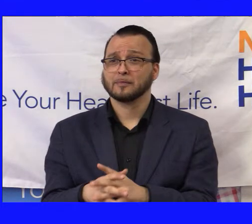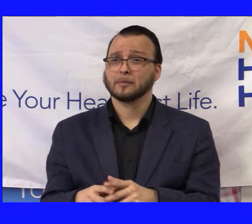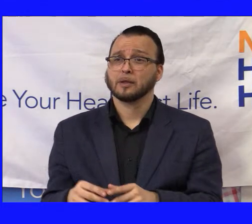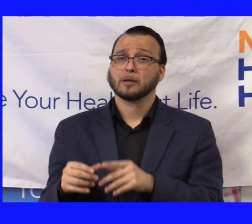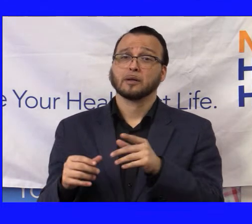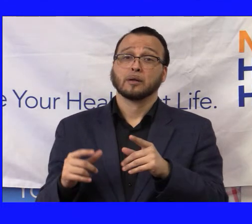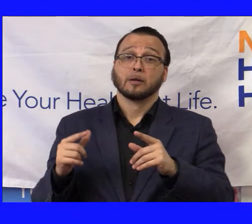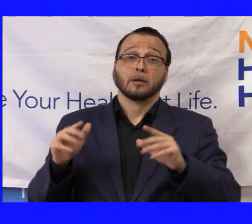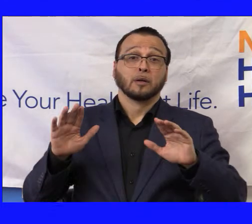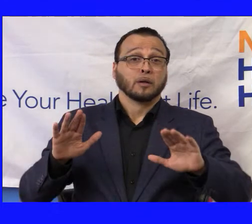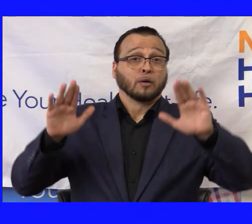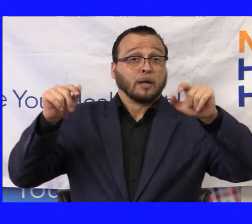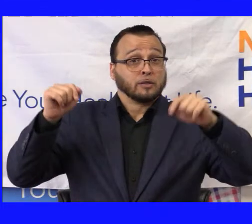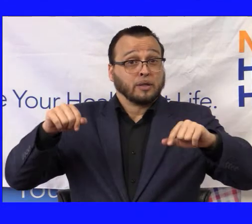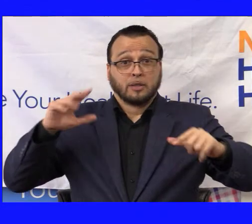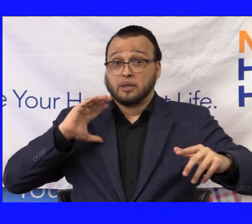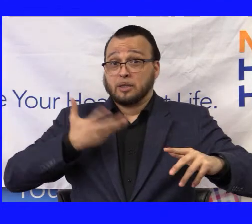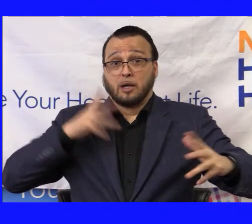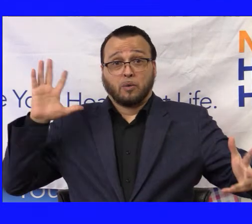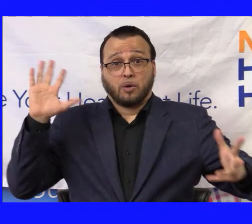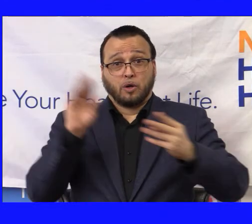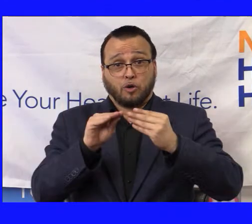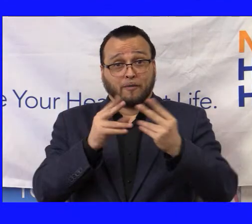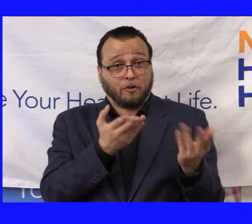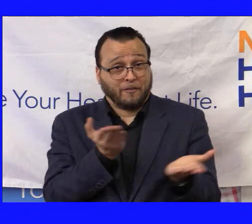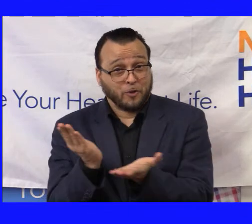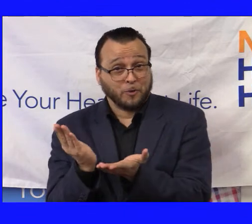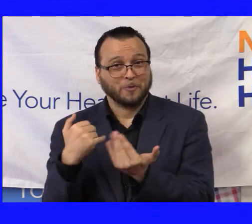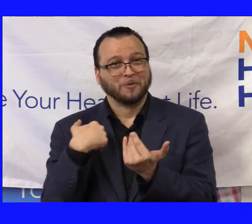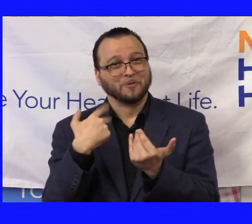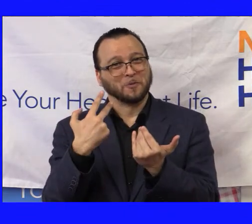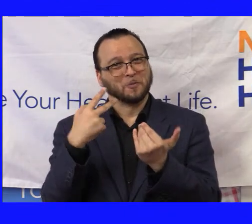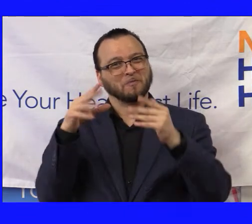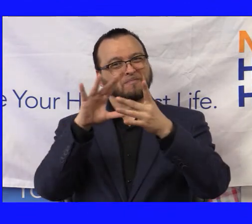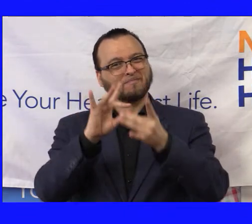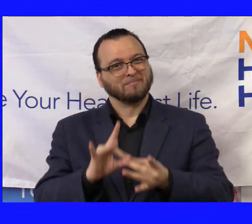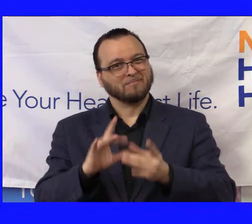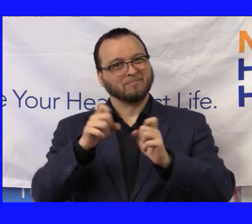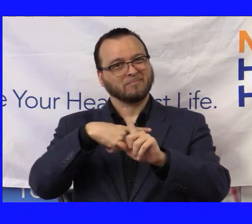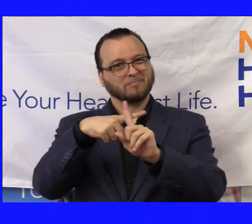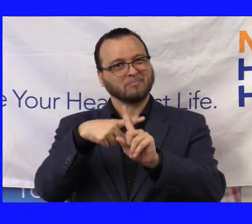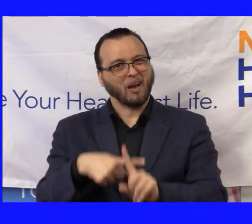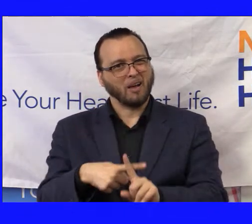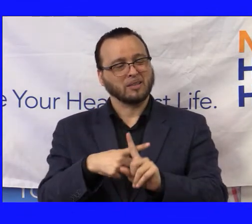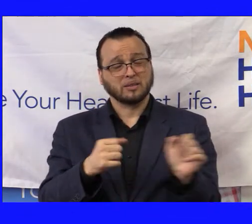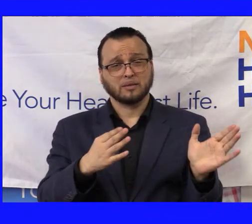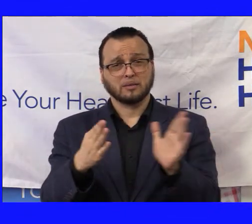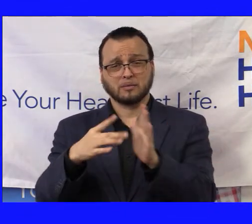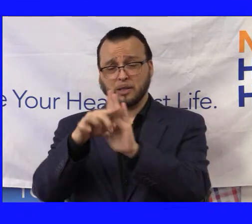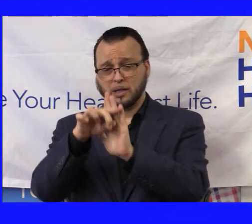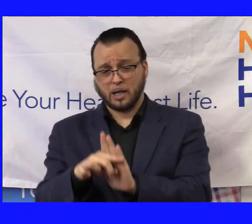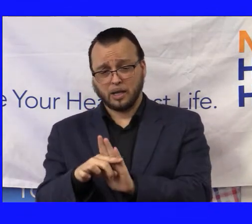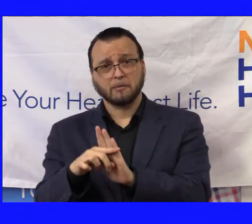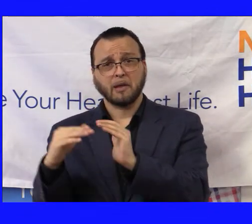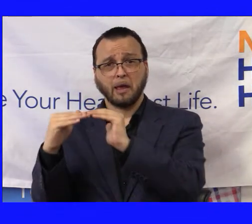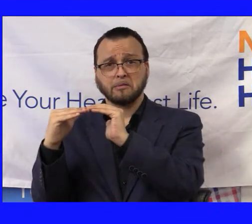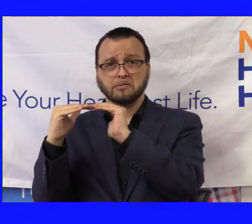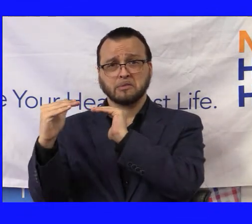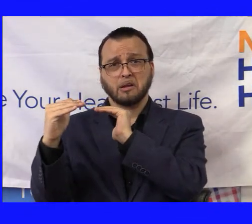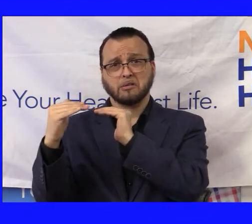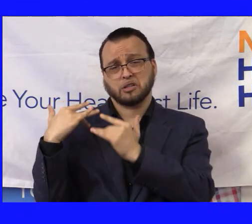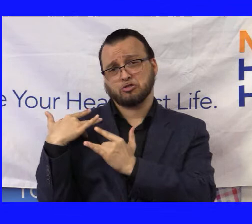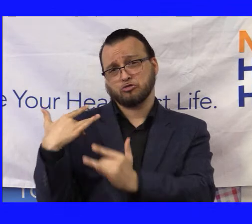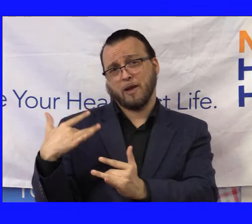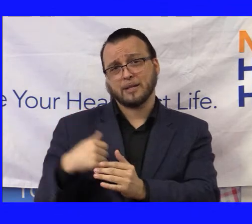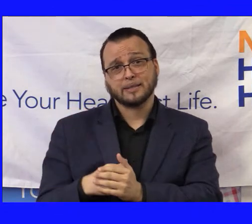Great. Well, this is our overall view. As we went through the positive, negative, and steady